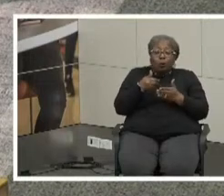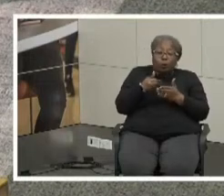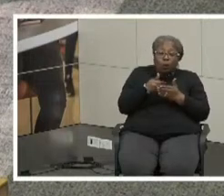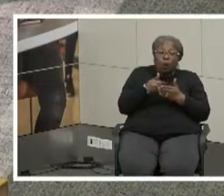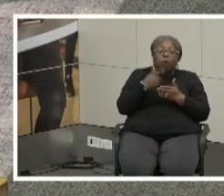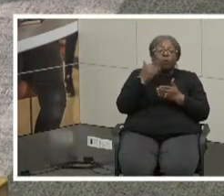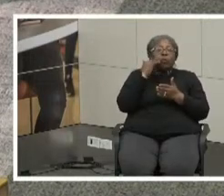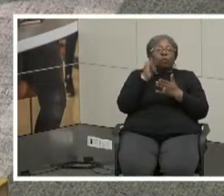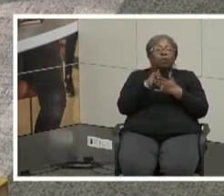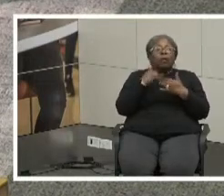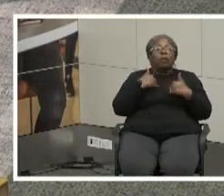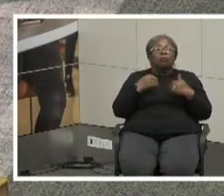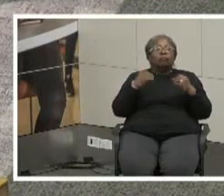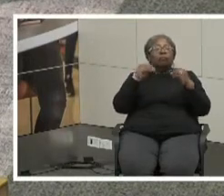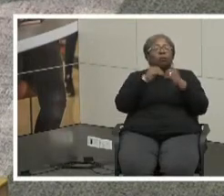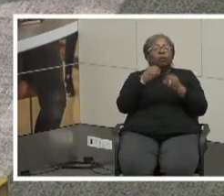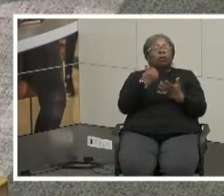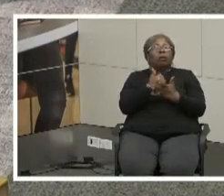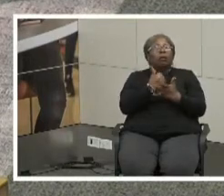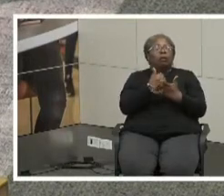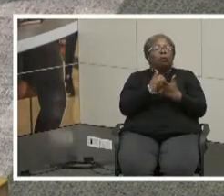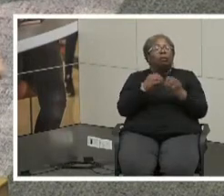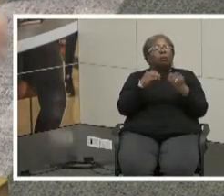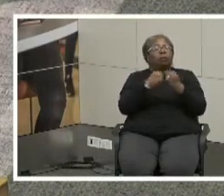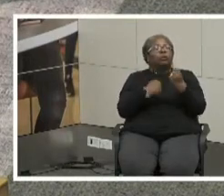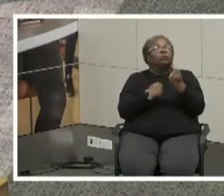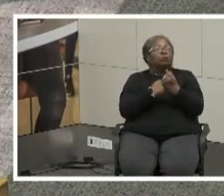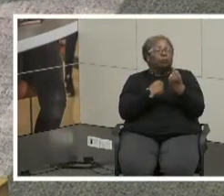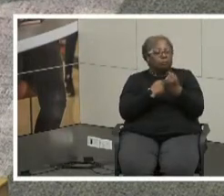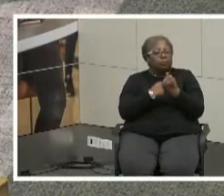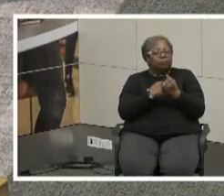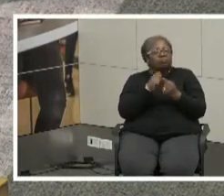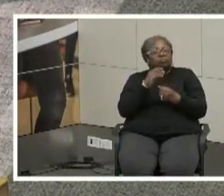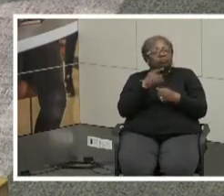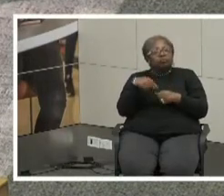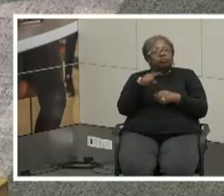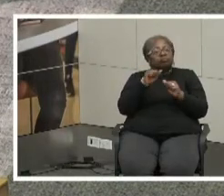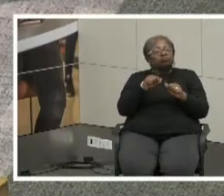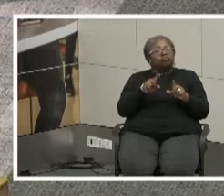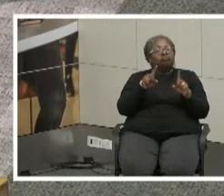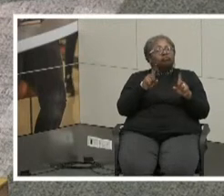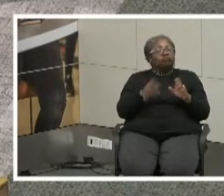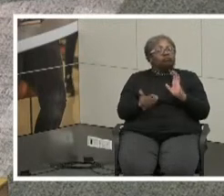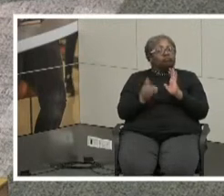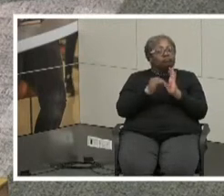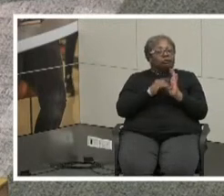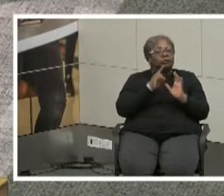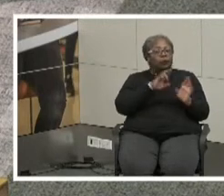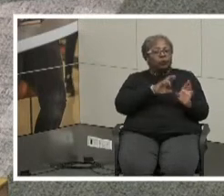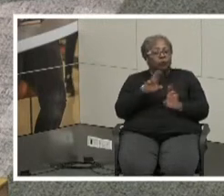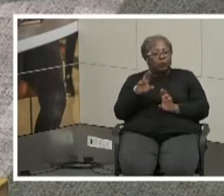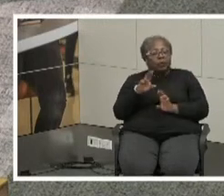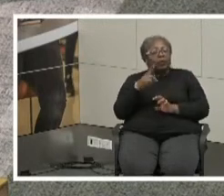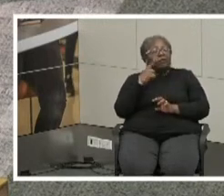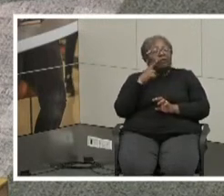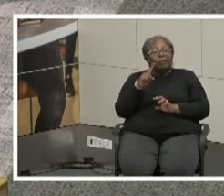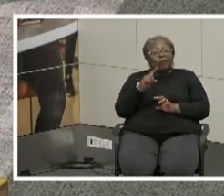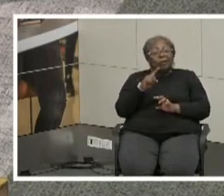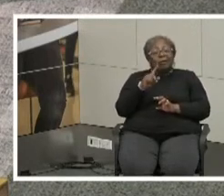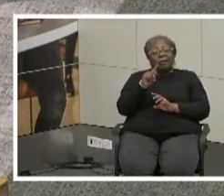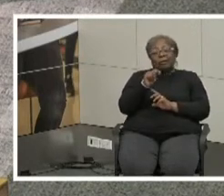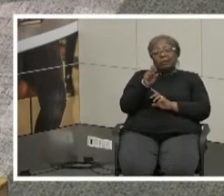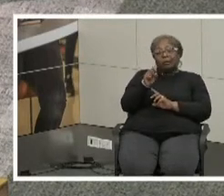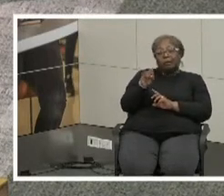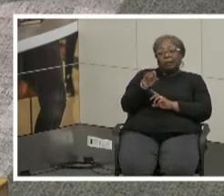that they have that additional remediation and that that additional support so that they can test again and be ready so for for um the